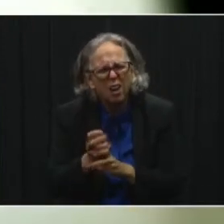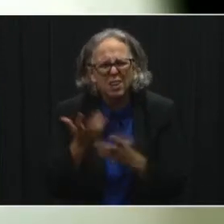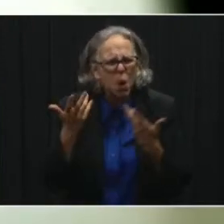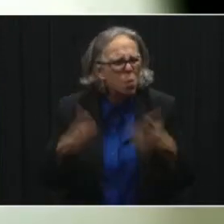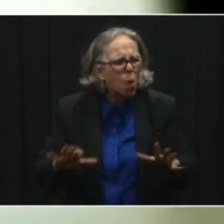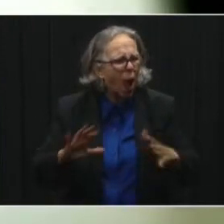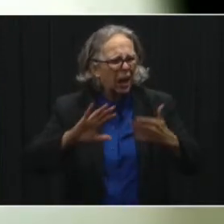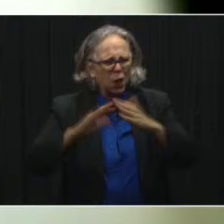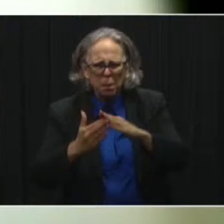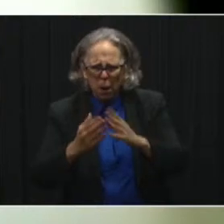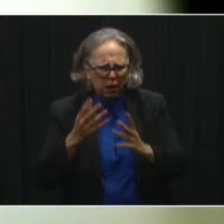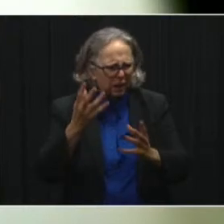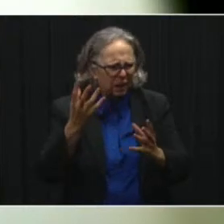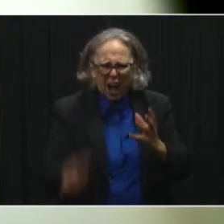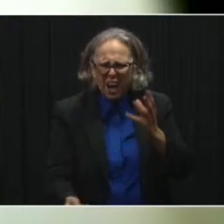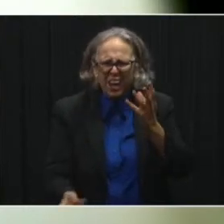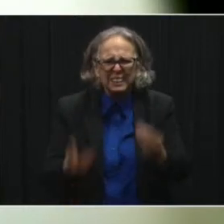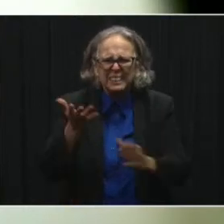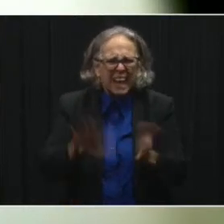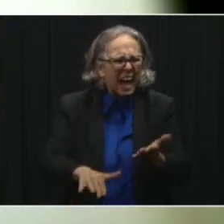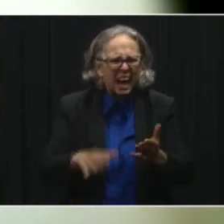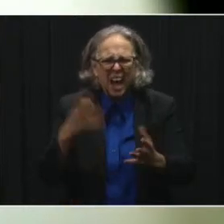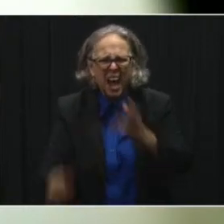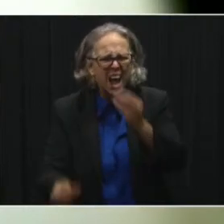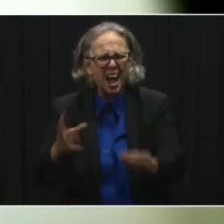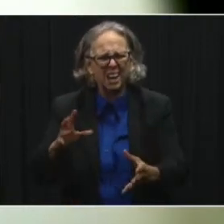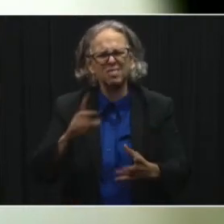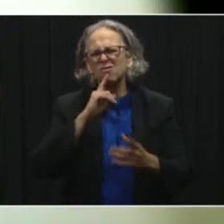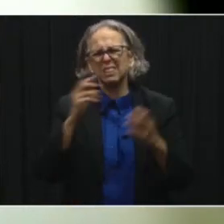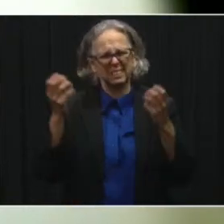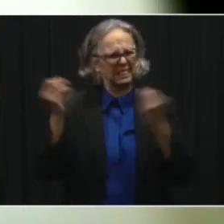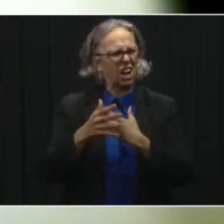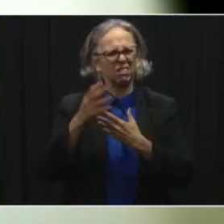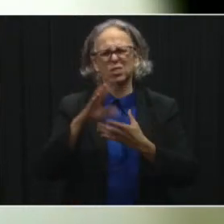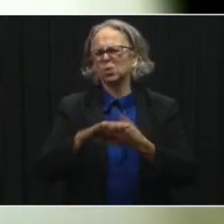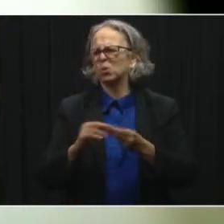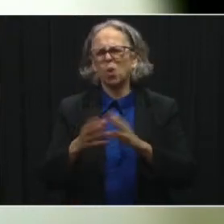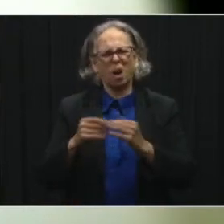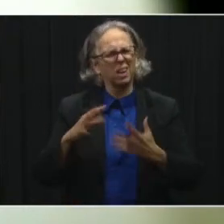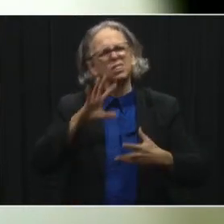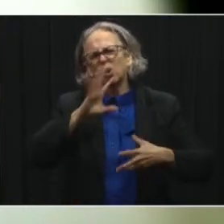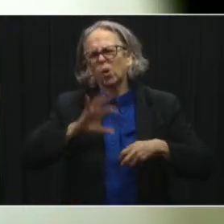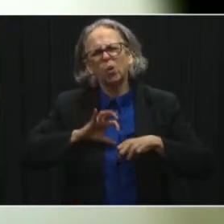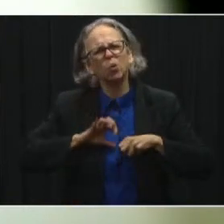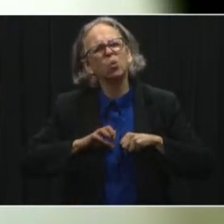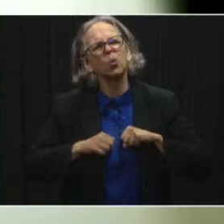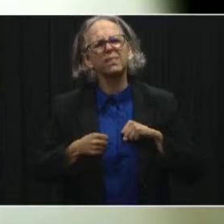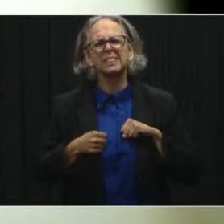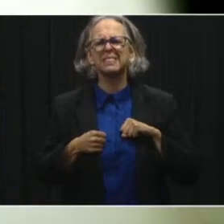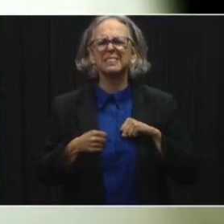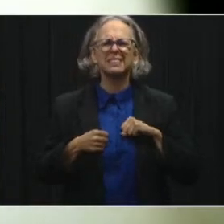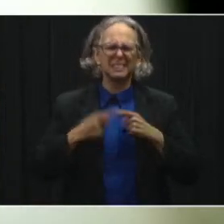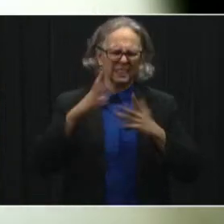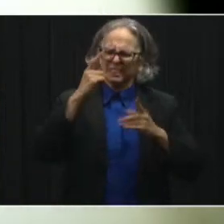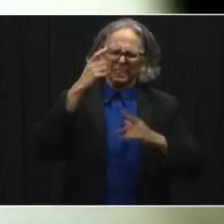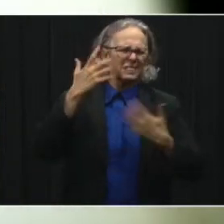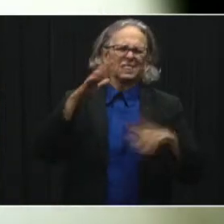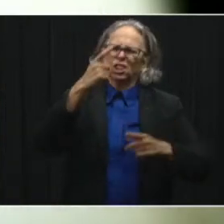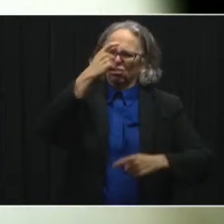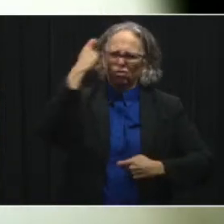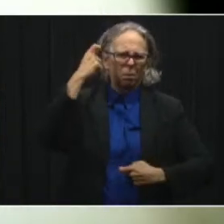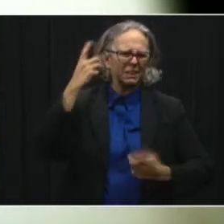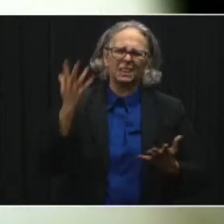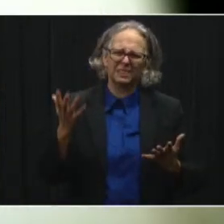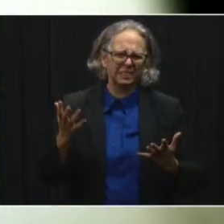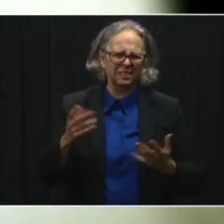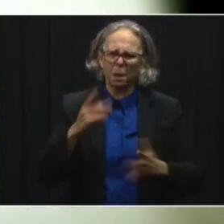COVID. I want to share one story with you that was probably the most heartbreaking calls I've gotten during this pandemic. Probably about 2 weeks ago,